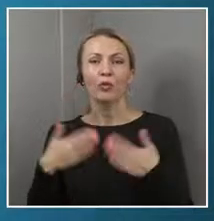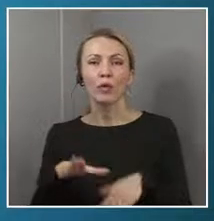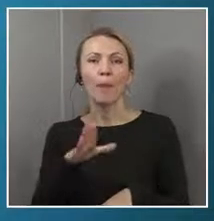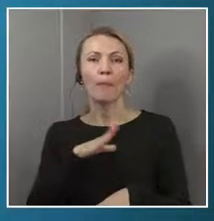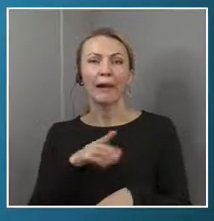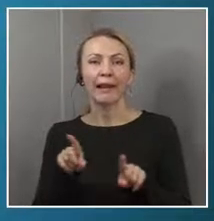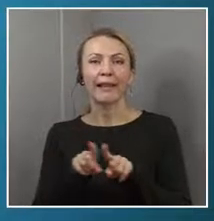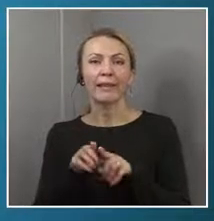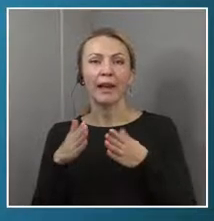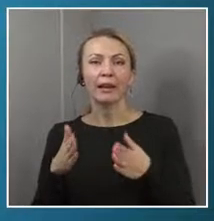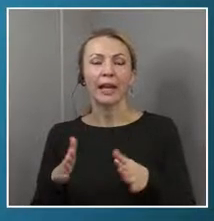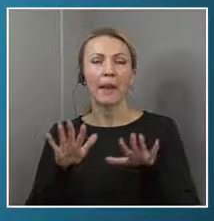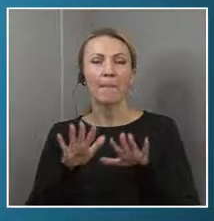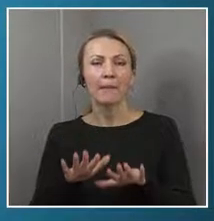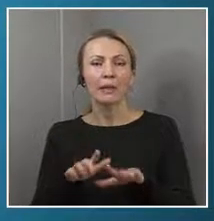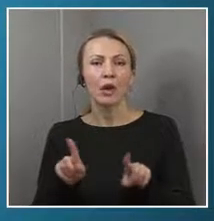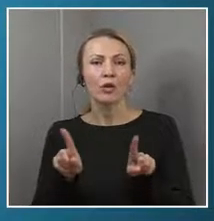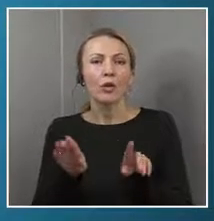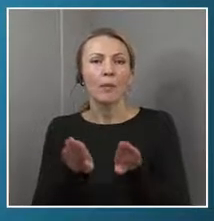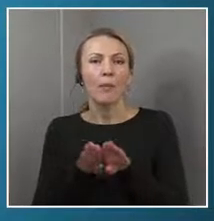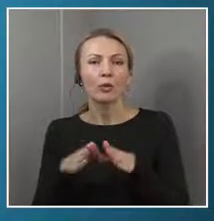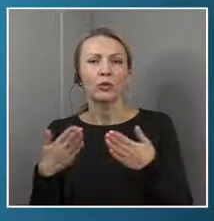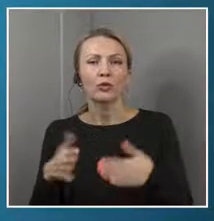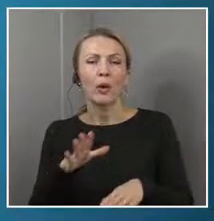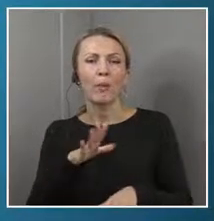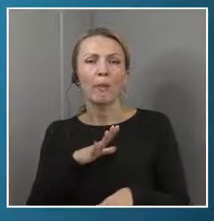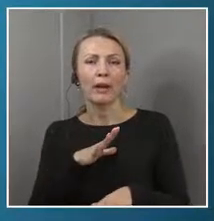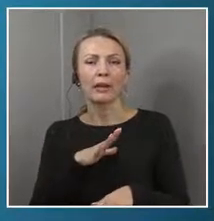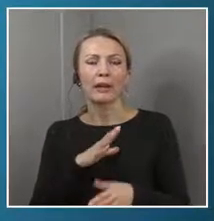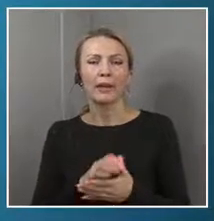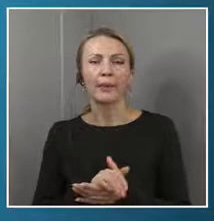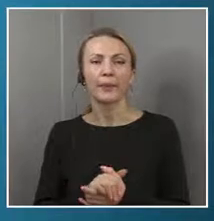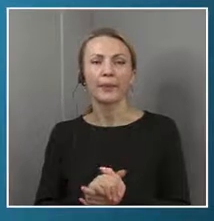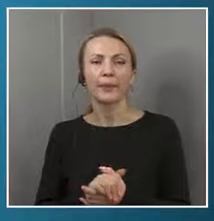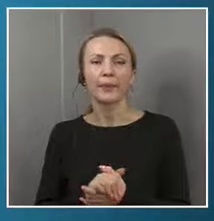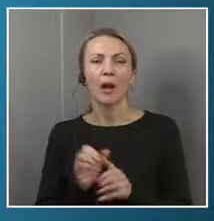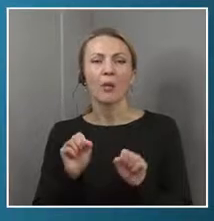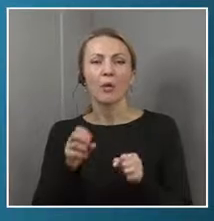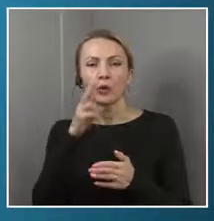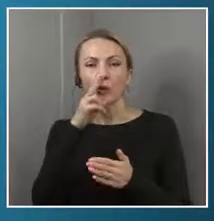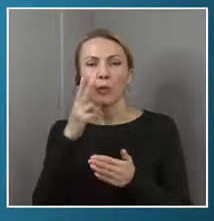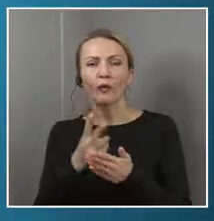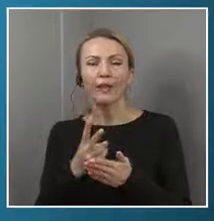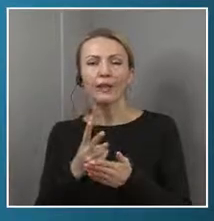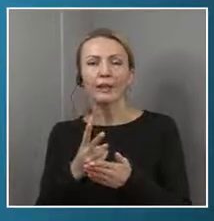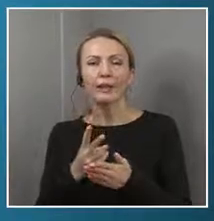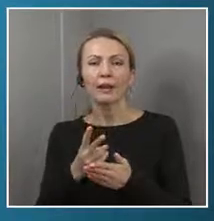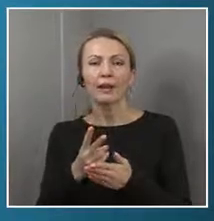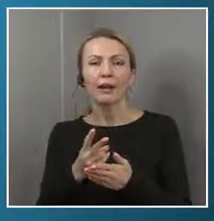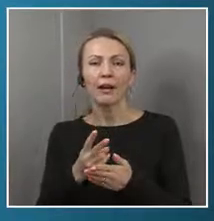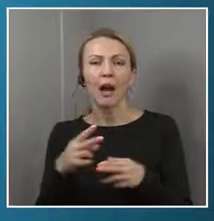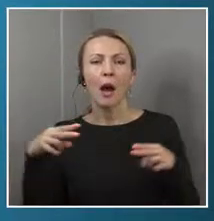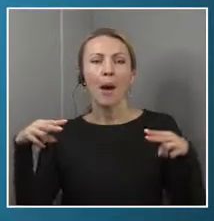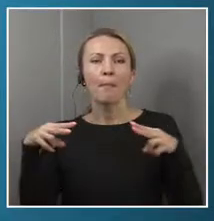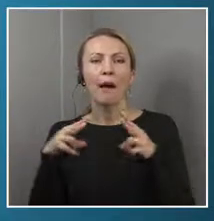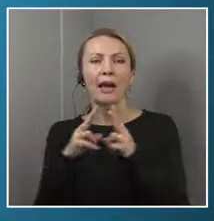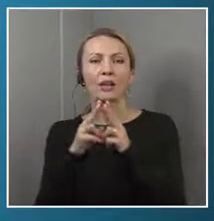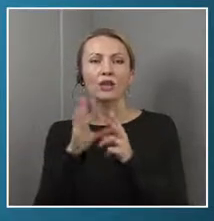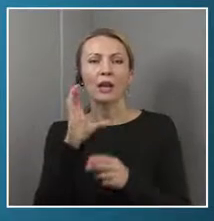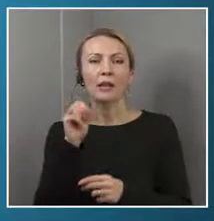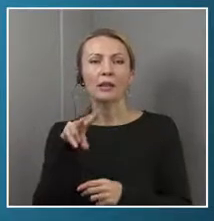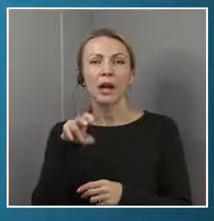Paris Salon of 1785 and Thomas Rowlandson's rendering of the Royal Academy exhibition